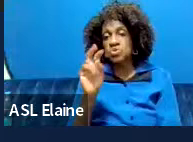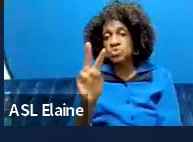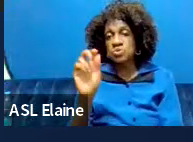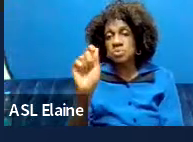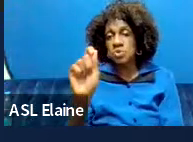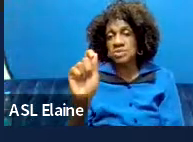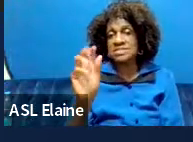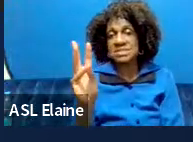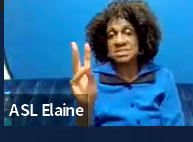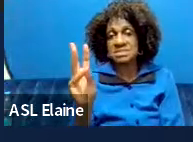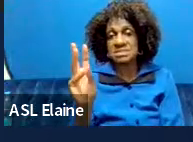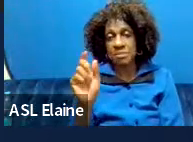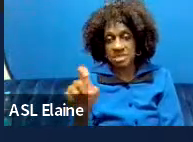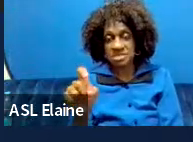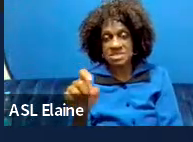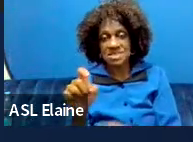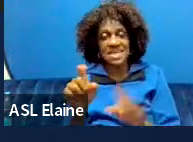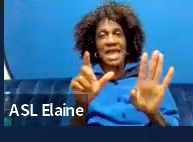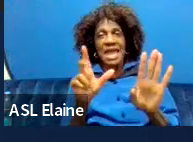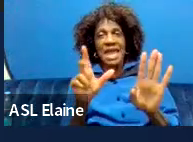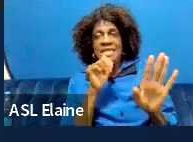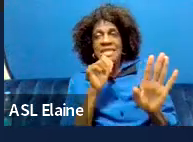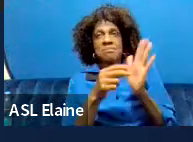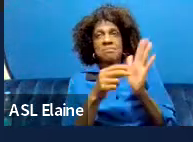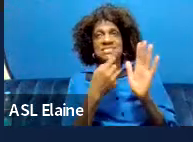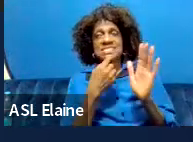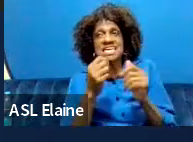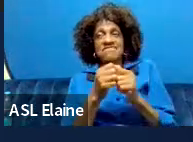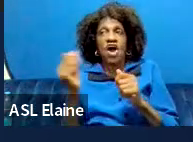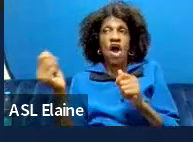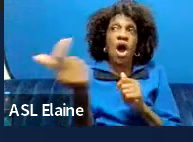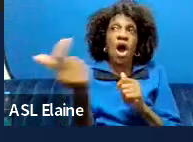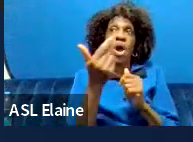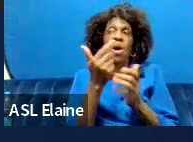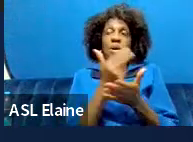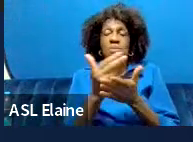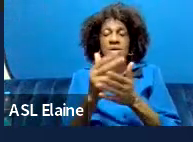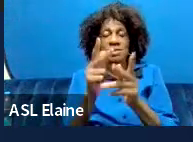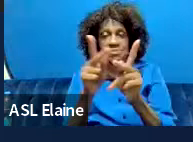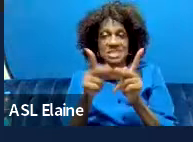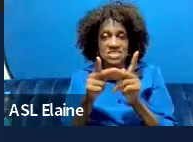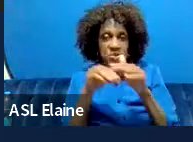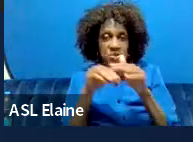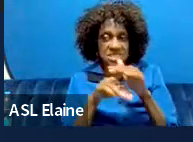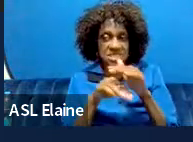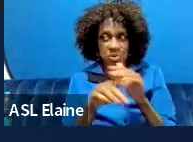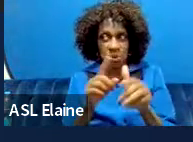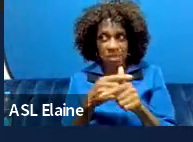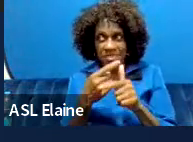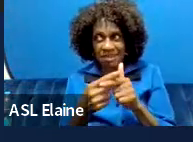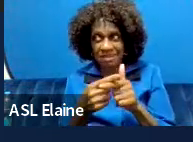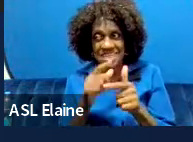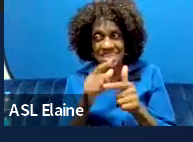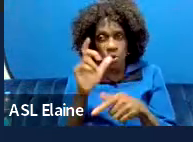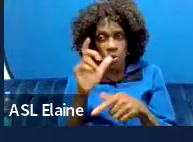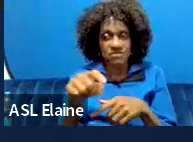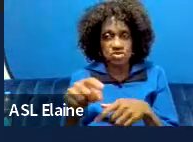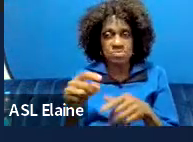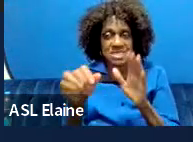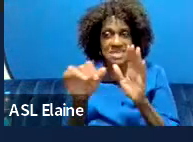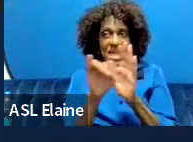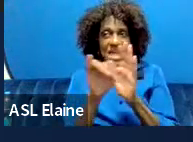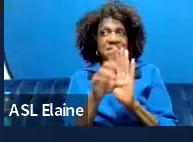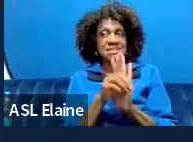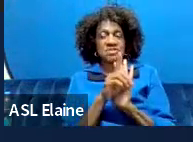that I did not intend to say that if all parking spaces are accessible, then they don't have to be